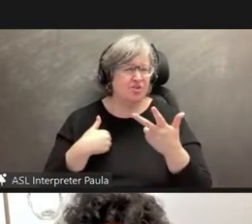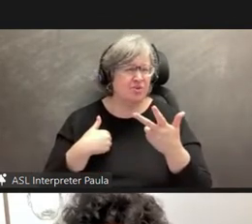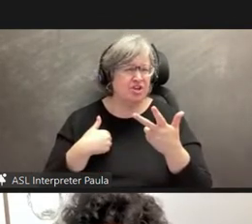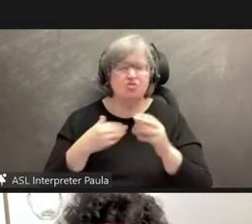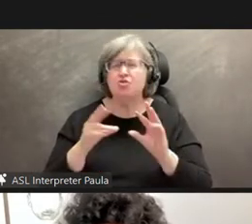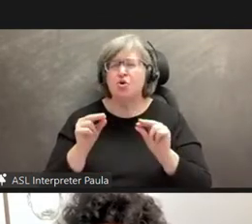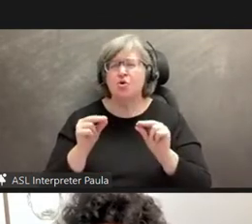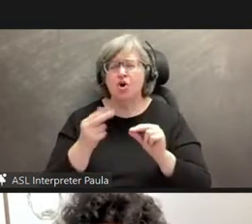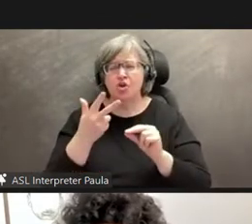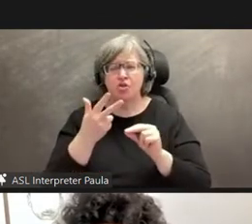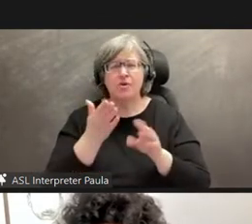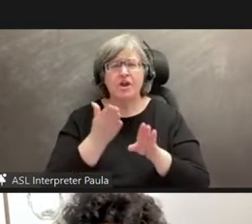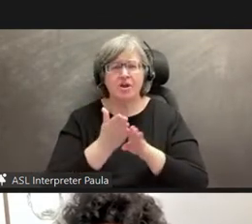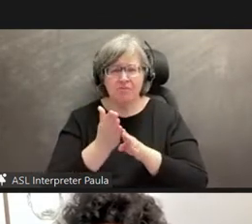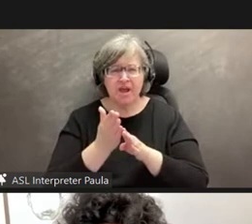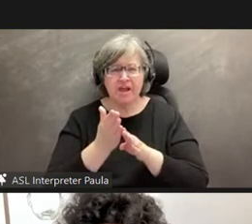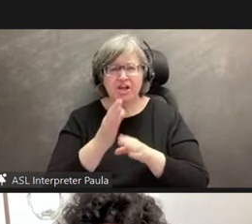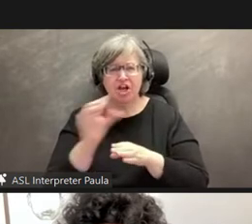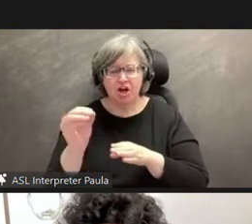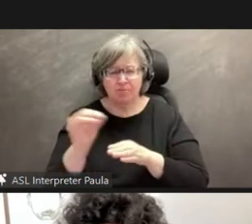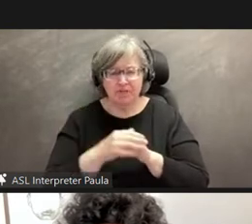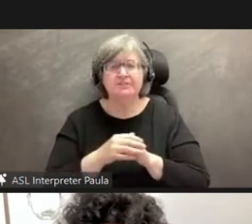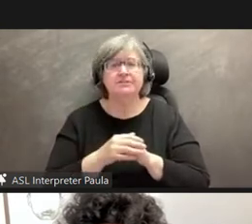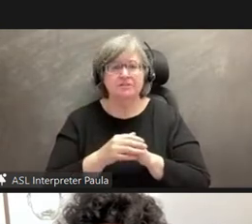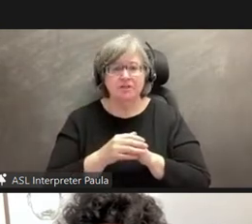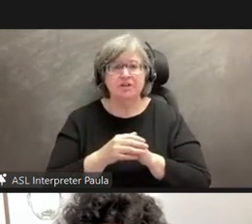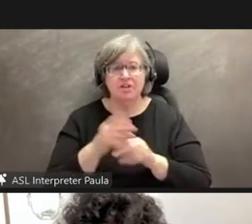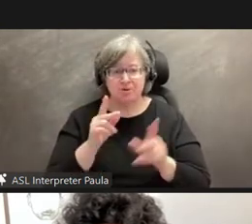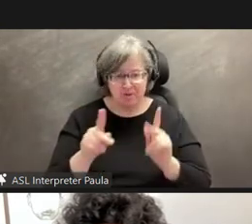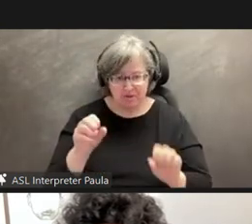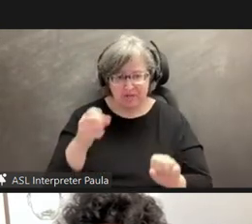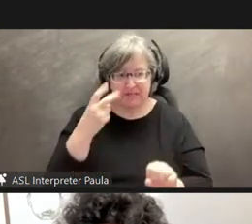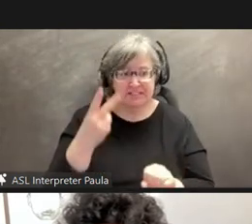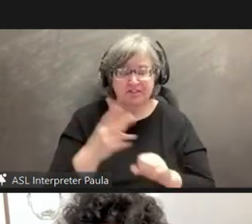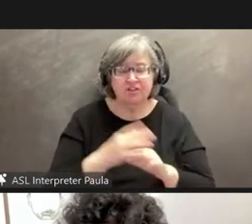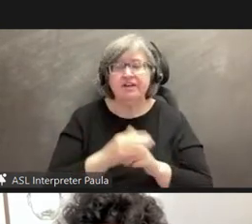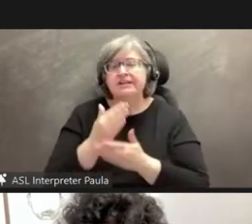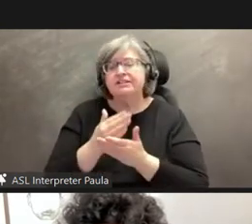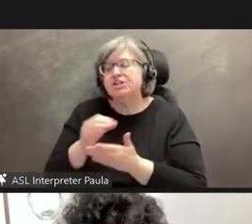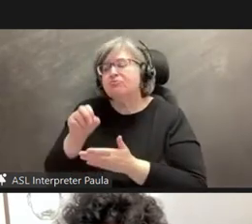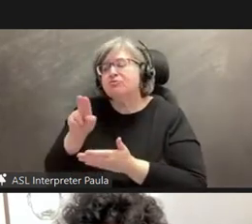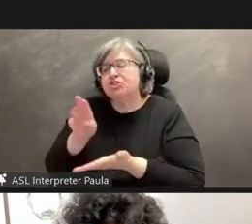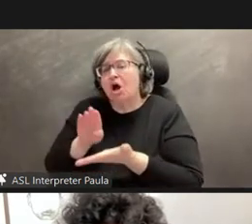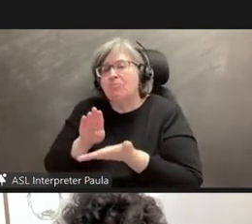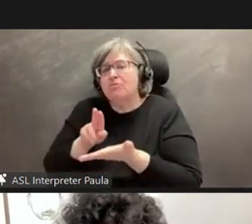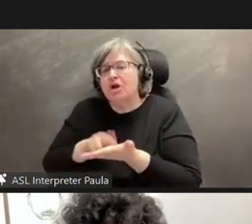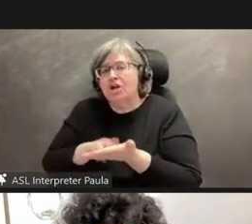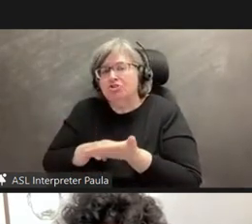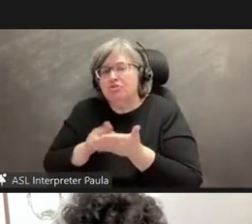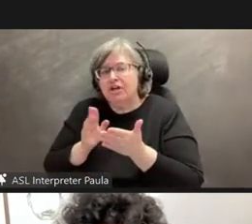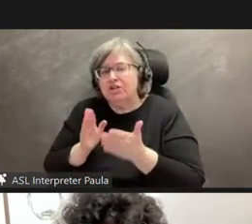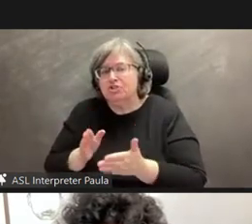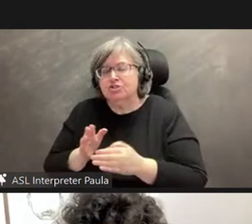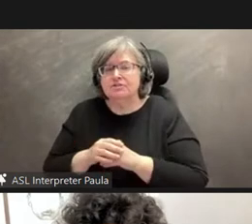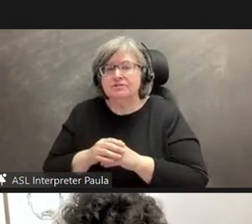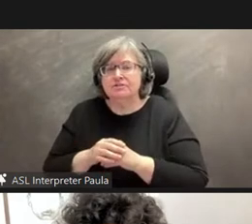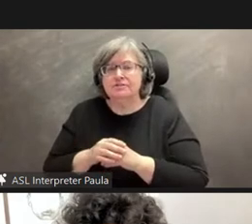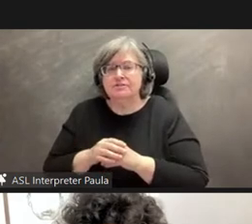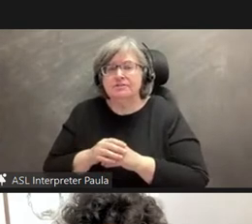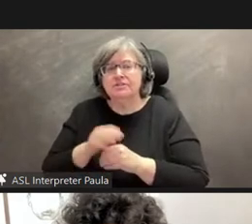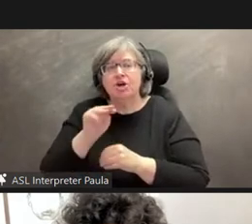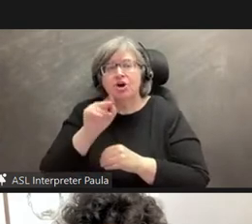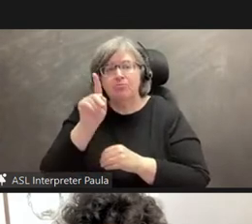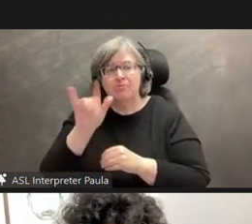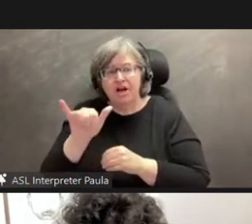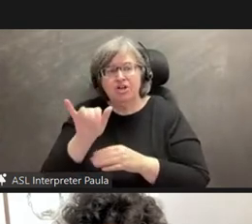three main companies that are public-facing and a couple of subcontractors that are minority